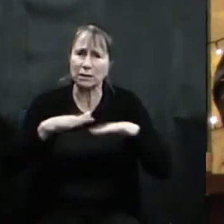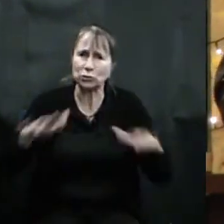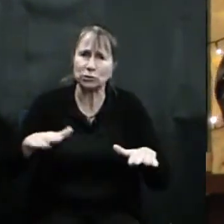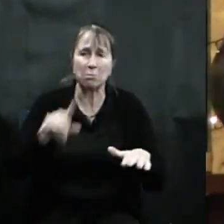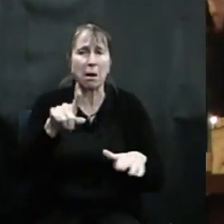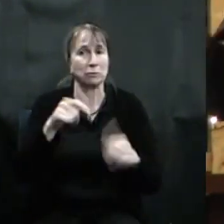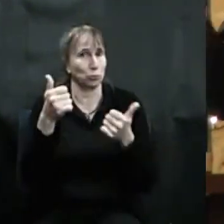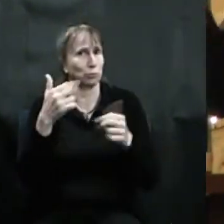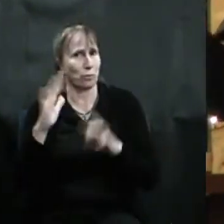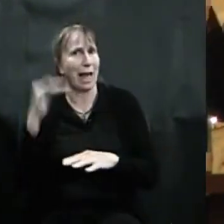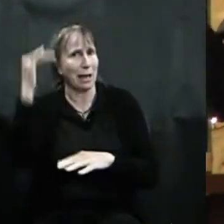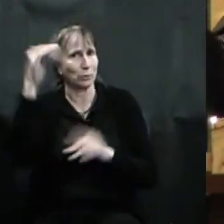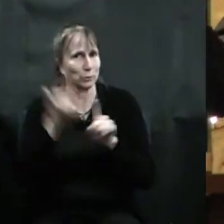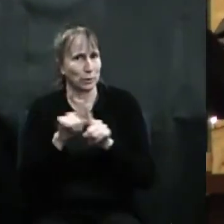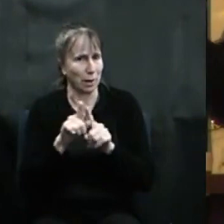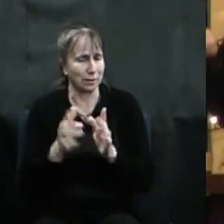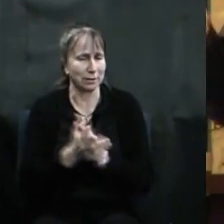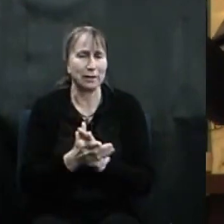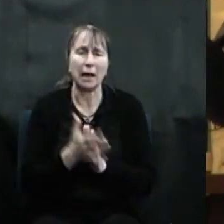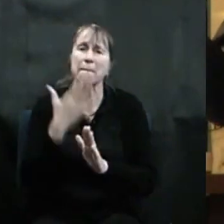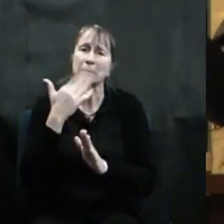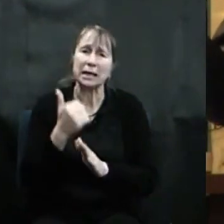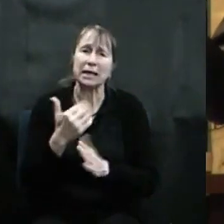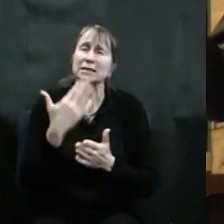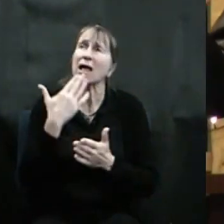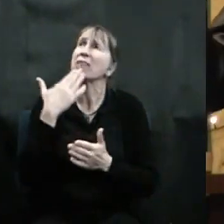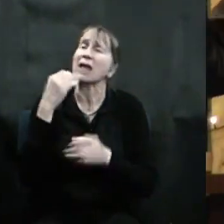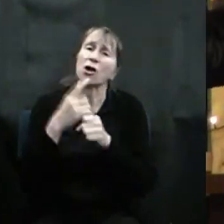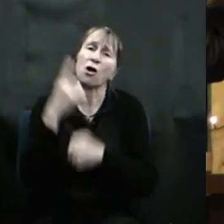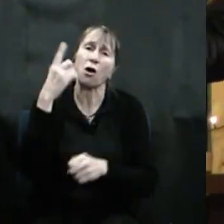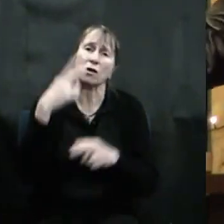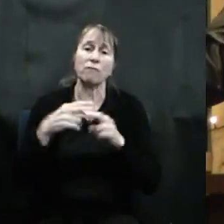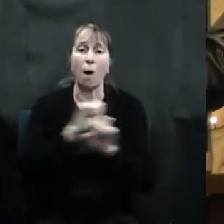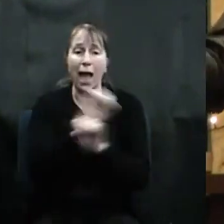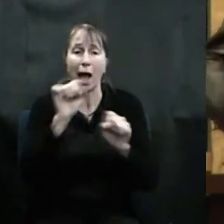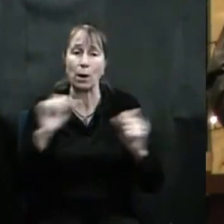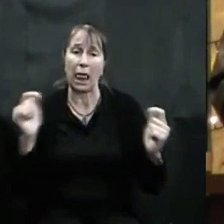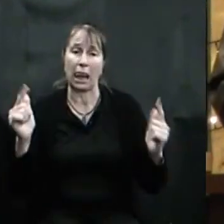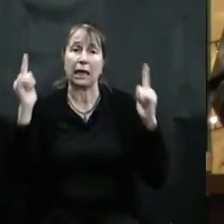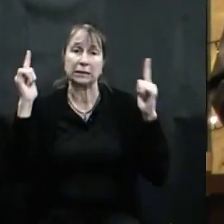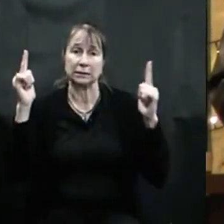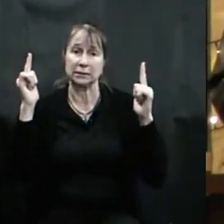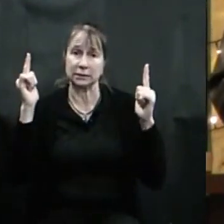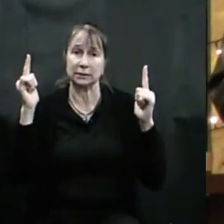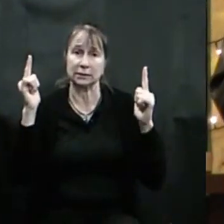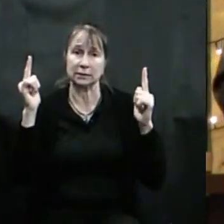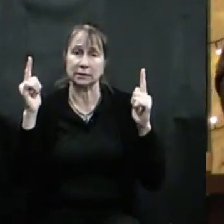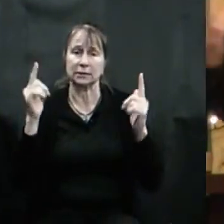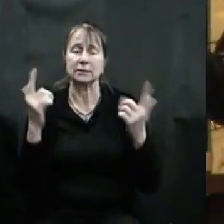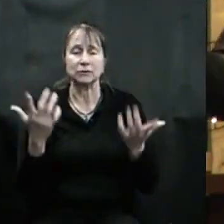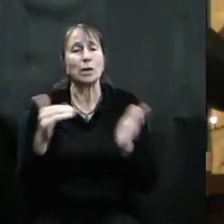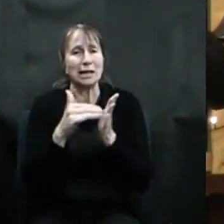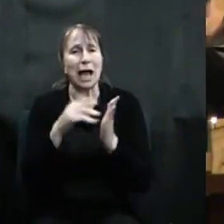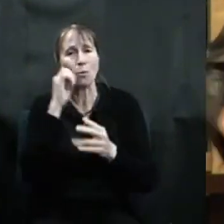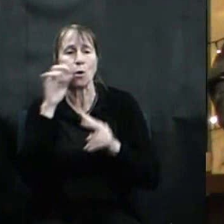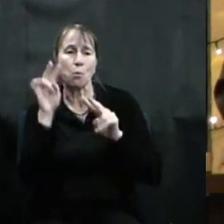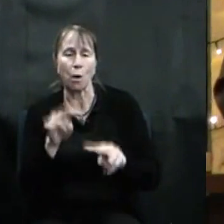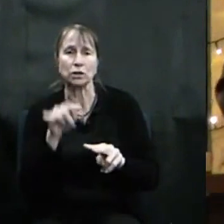fun. Please thank God for our leaders as we watch this audio visual